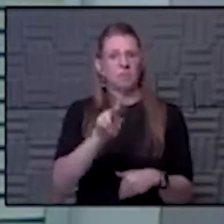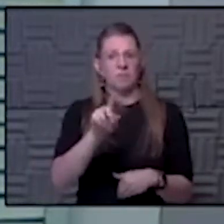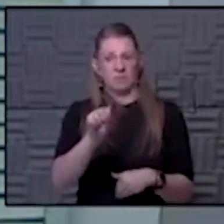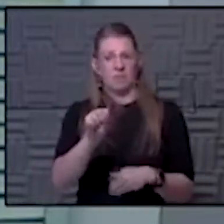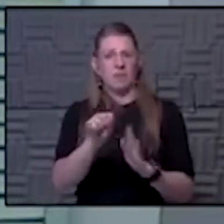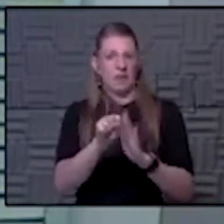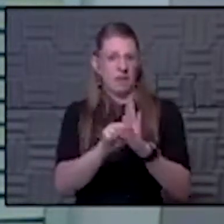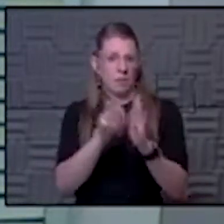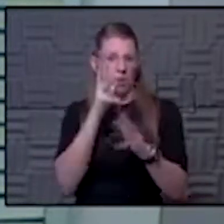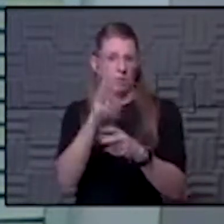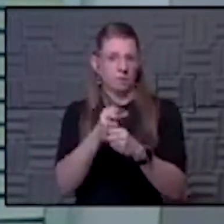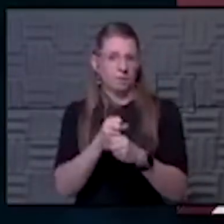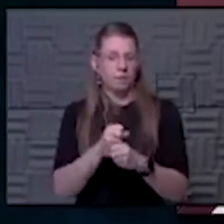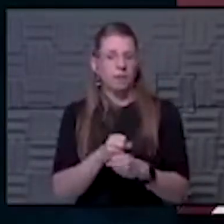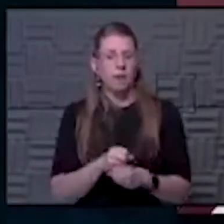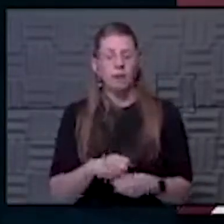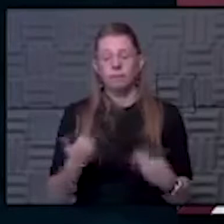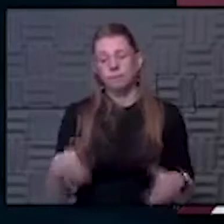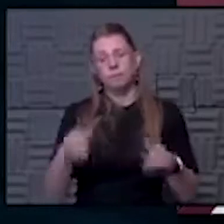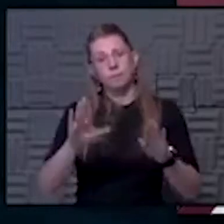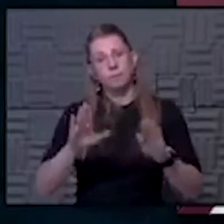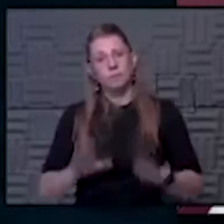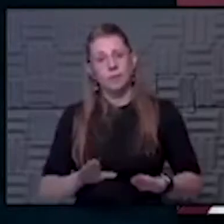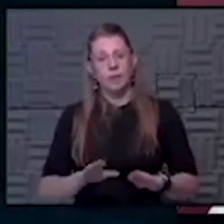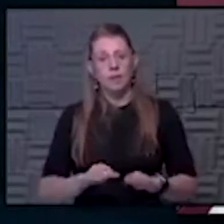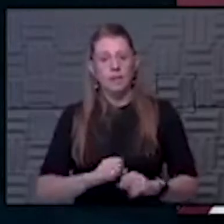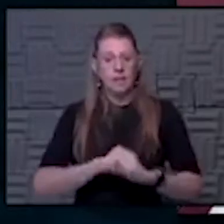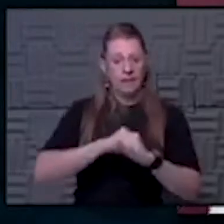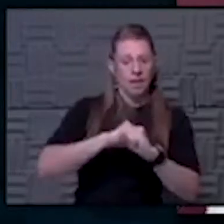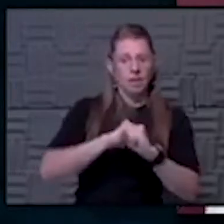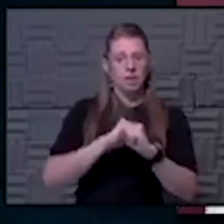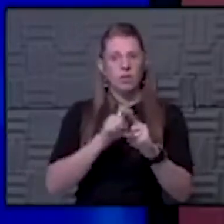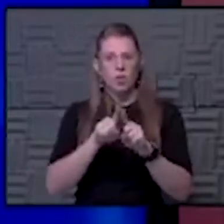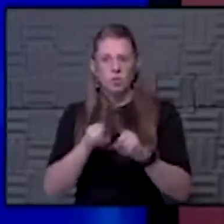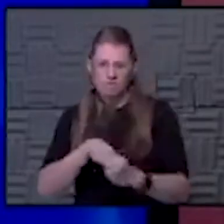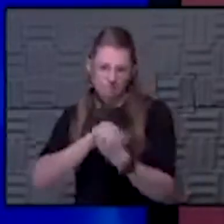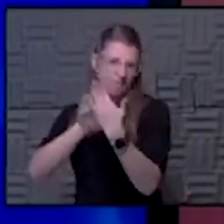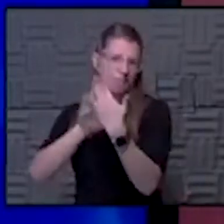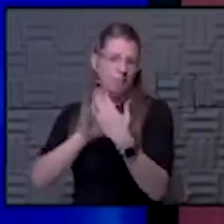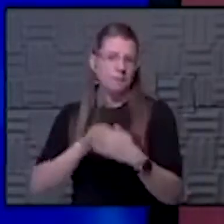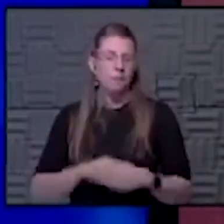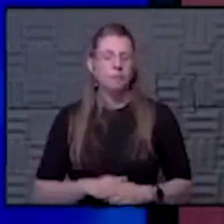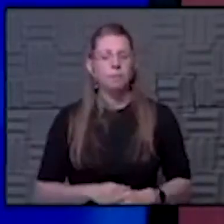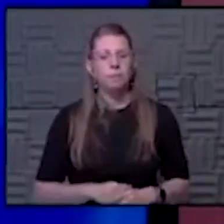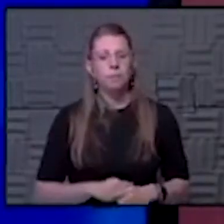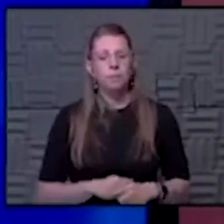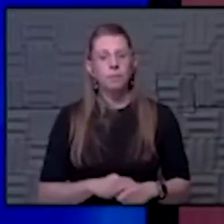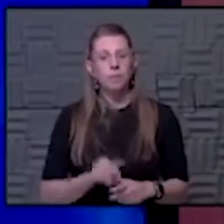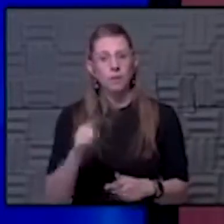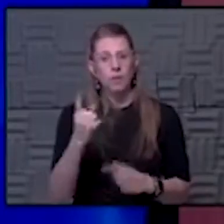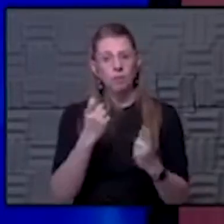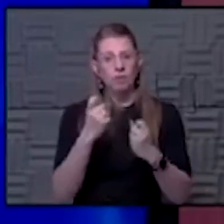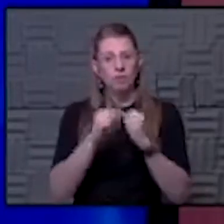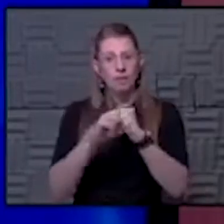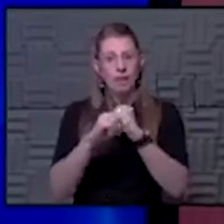Yeah, that's my answer. Like we said, going from defense to offense. Jill, let's see what reporter questions are out there.